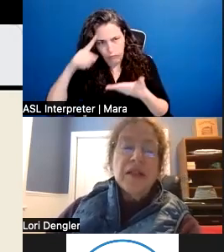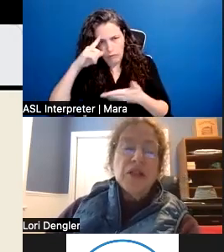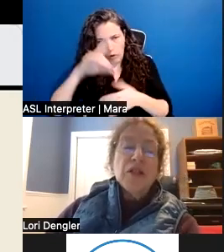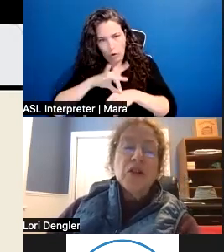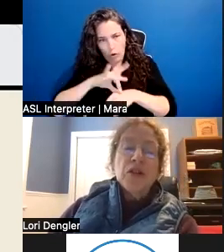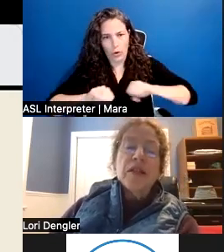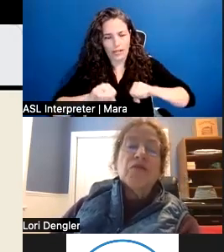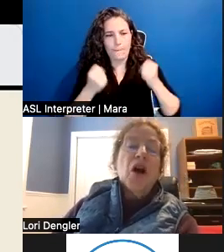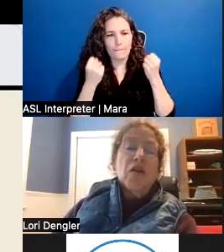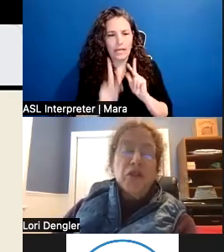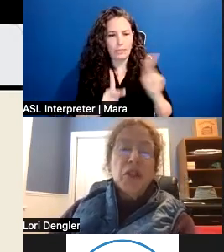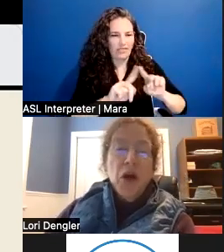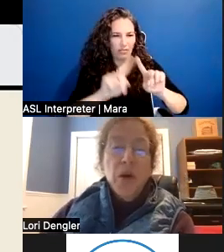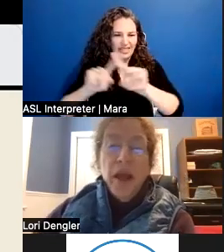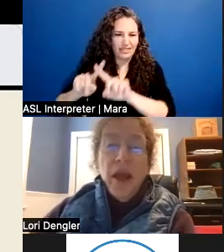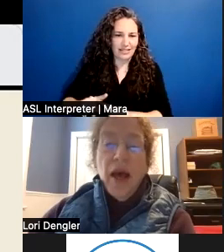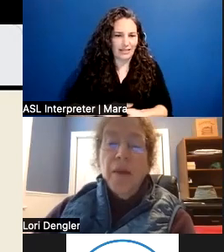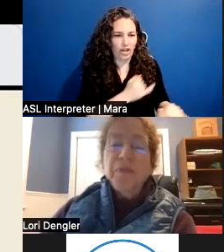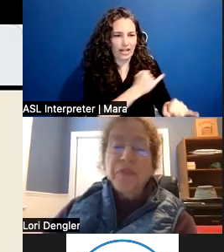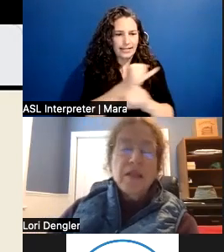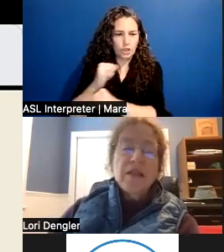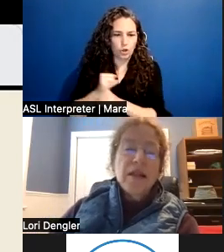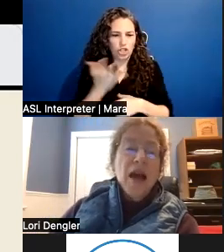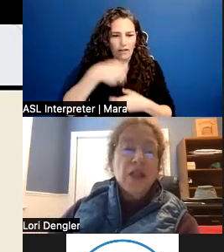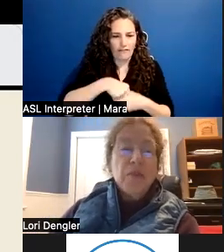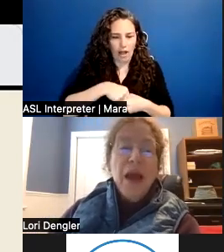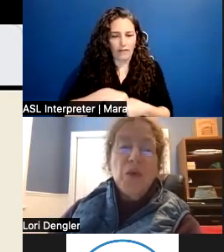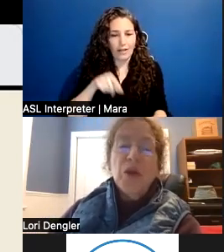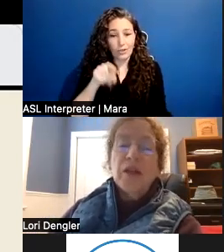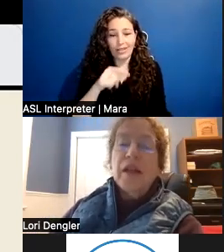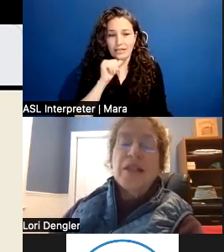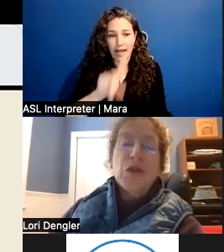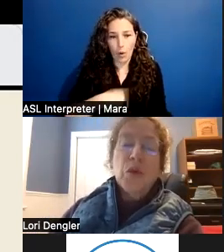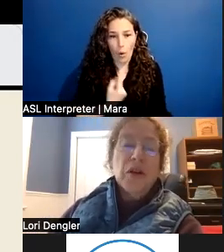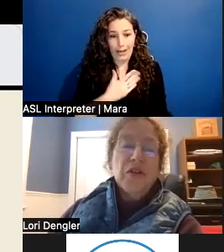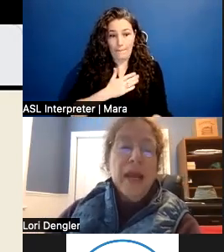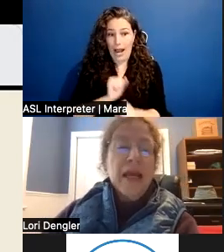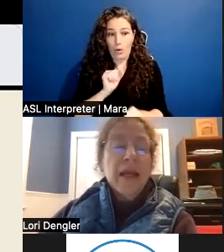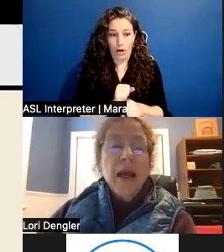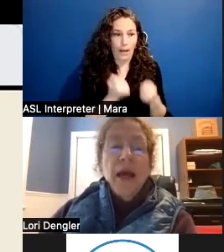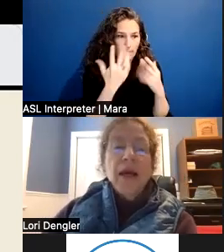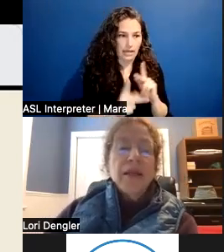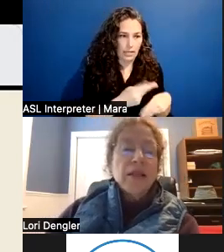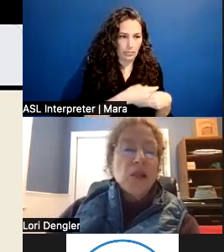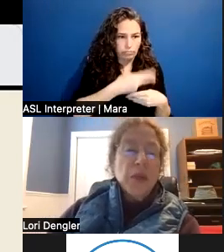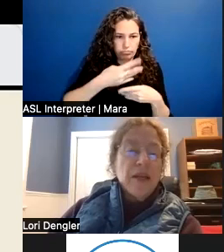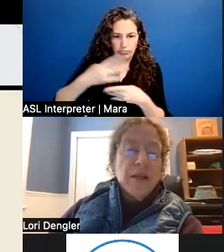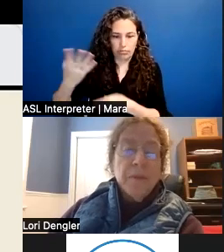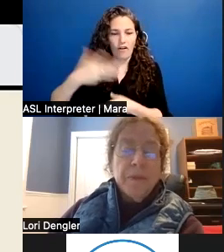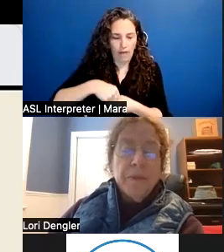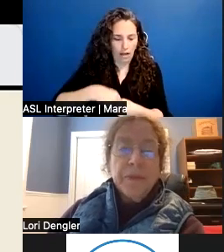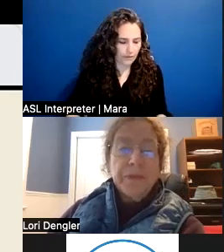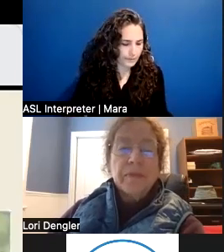different institutions involved. So this is not just my work, it's the work of many. Next,